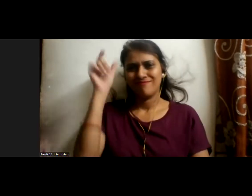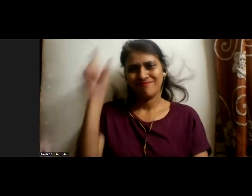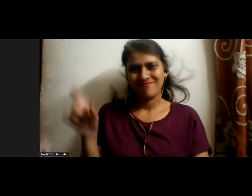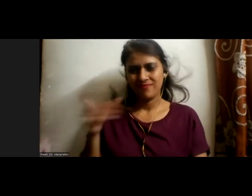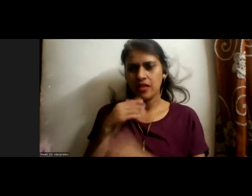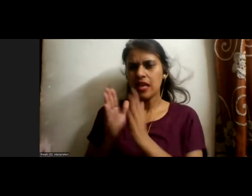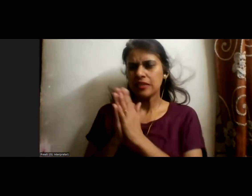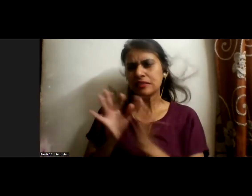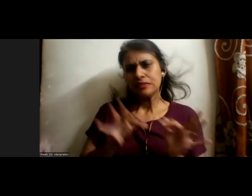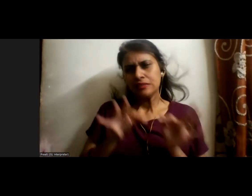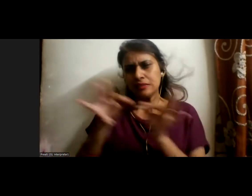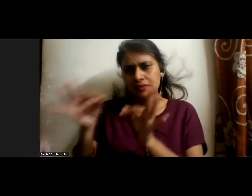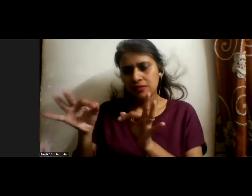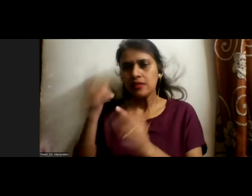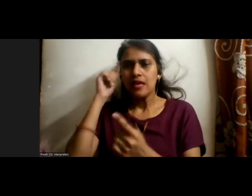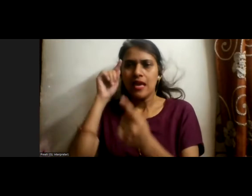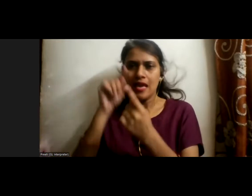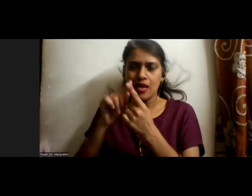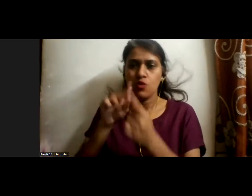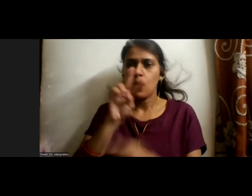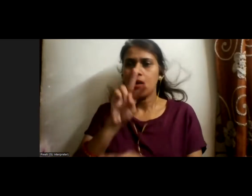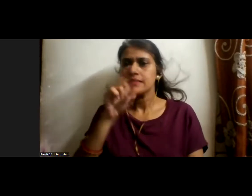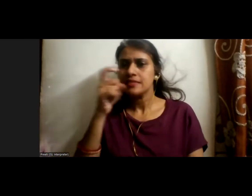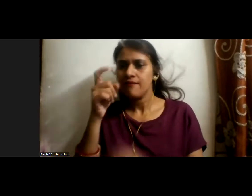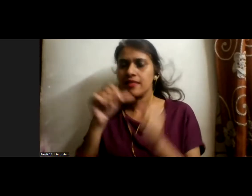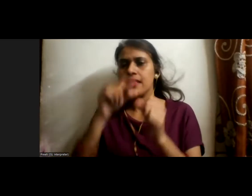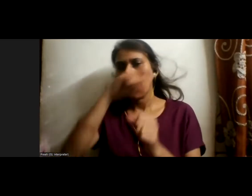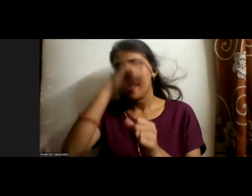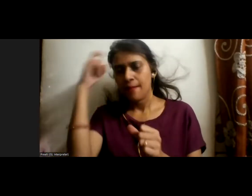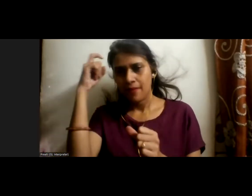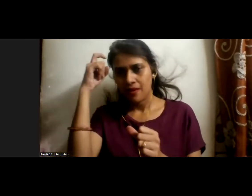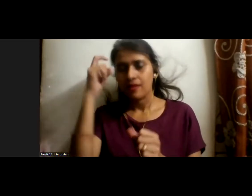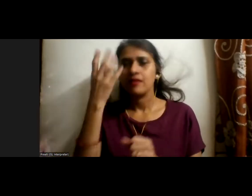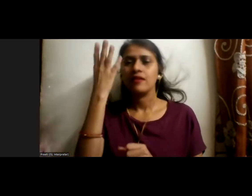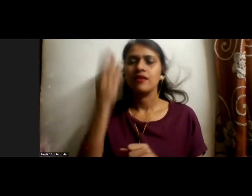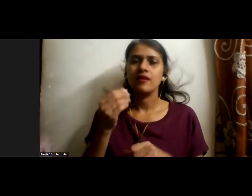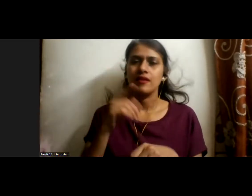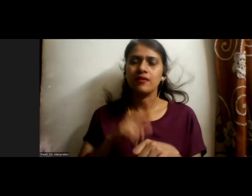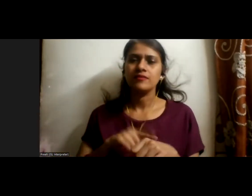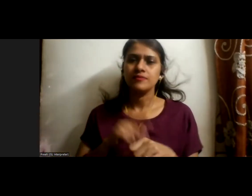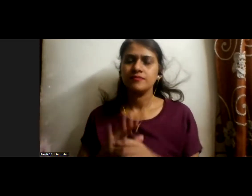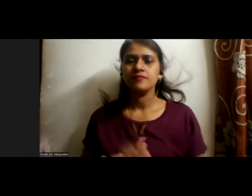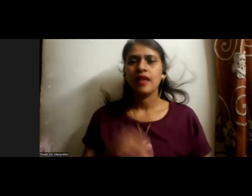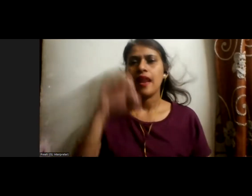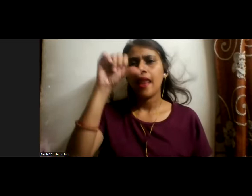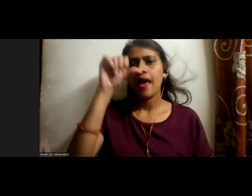be 27th April, Wednesday, 11:59 p.m. So your assignments should be submitted by that time.